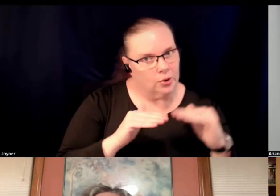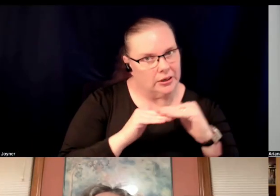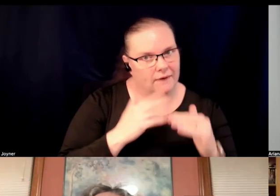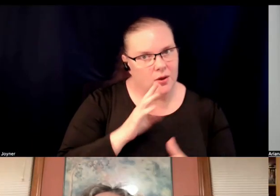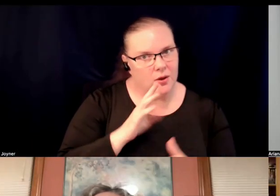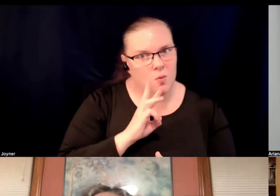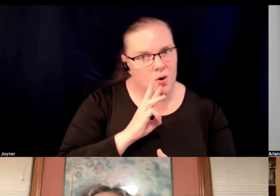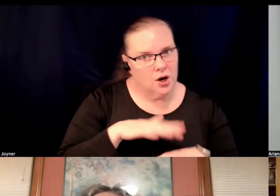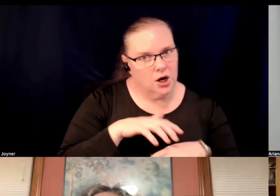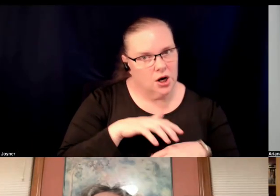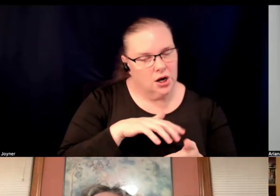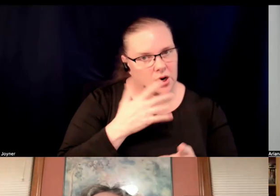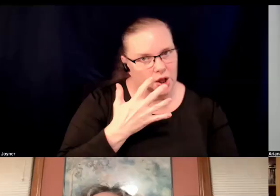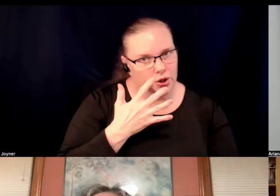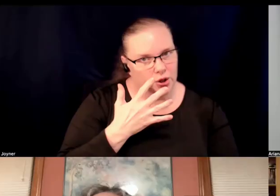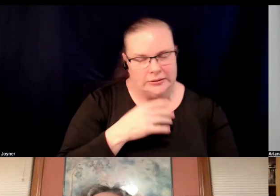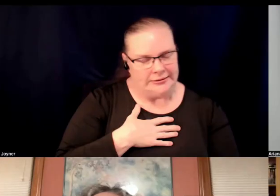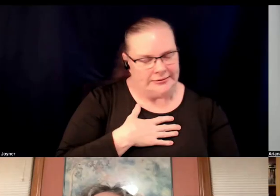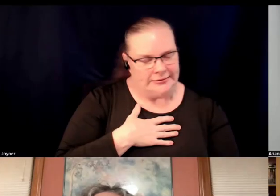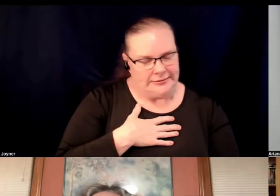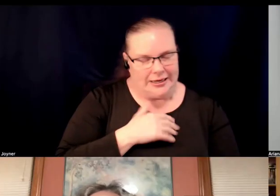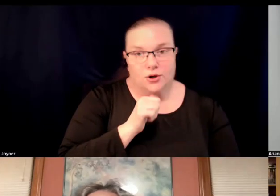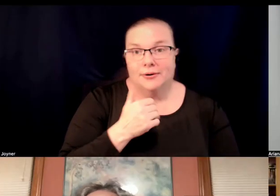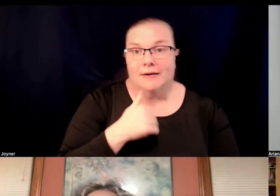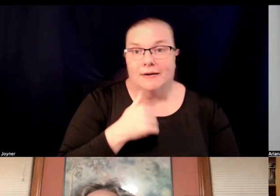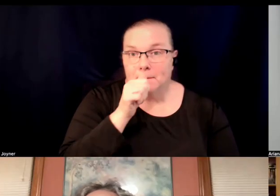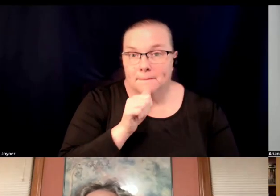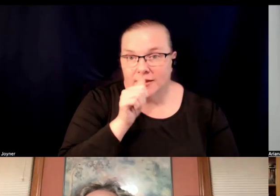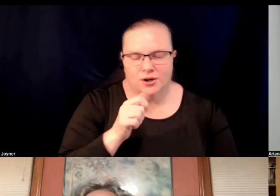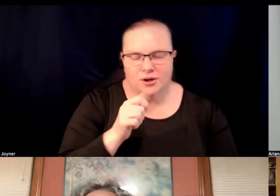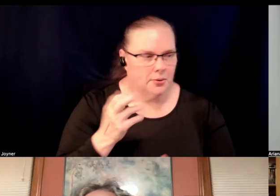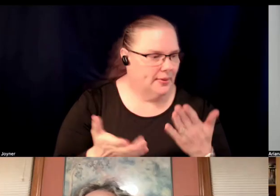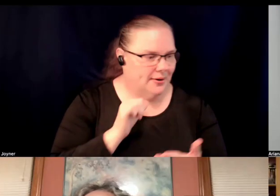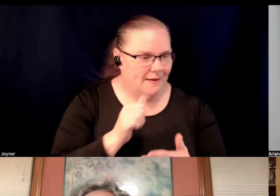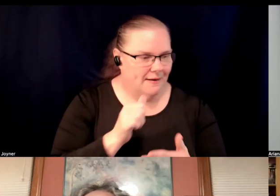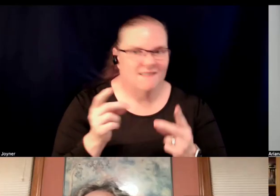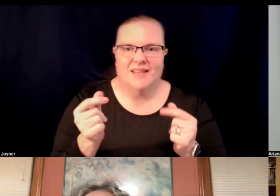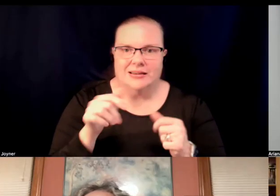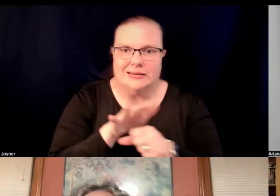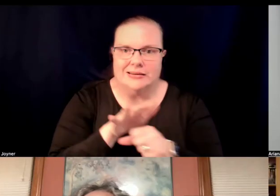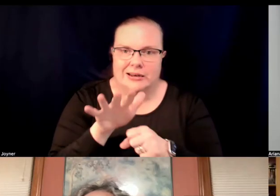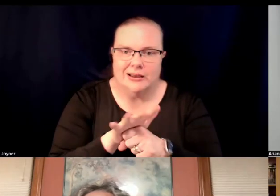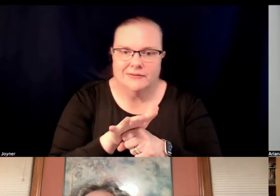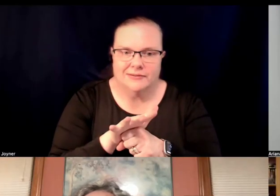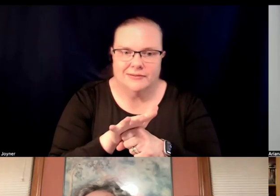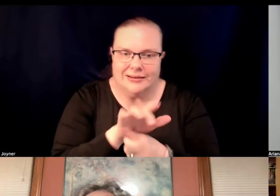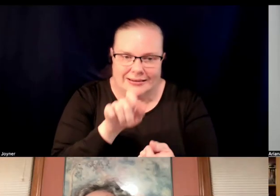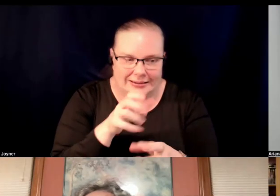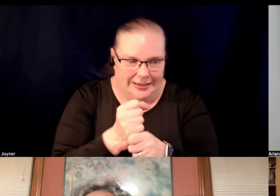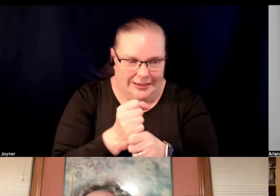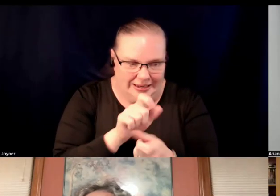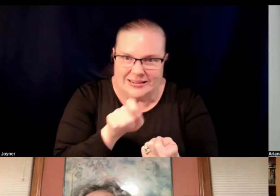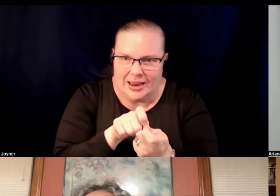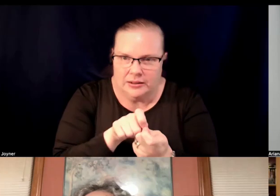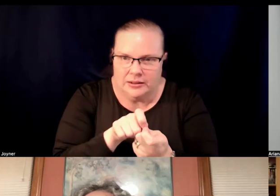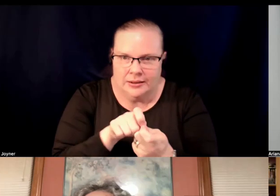I don't have the patience, I guess, with or I'm not fast enough to get it exactly how it should look like. At least what my